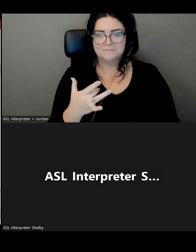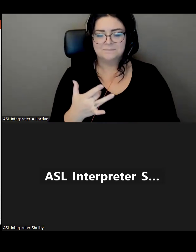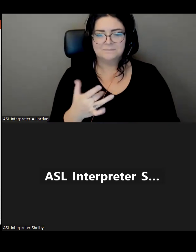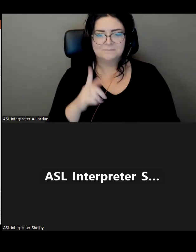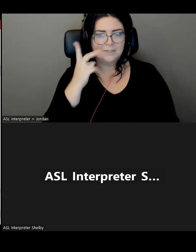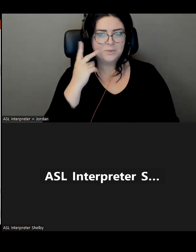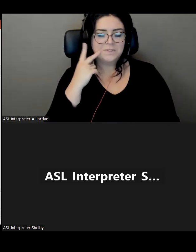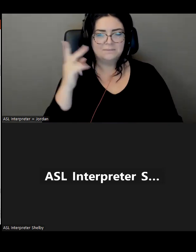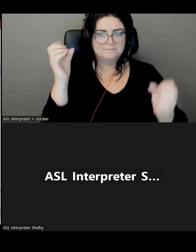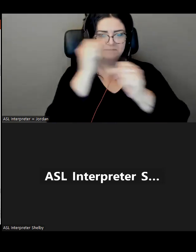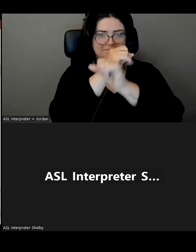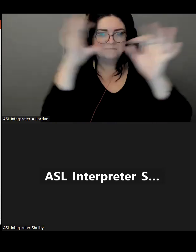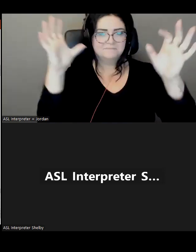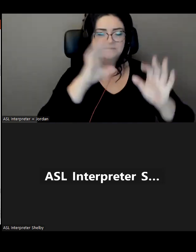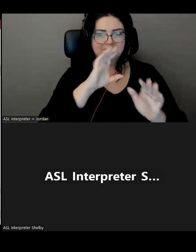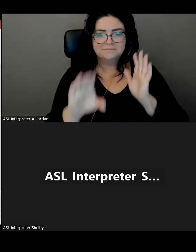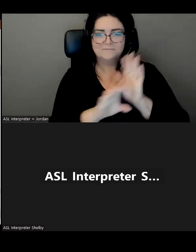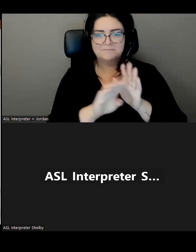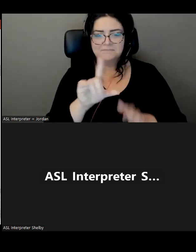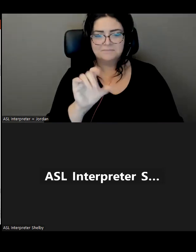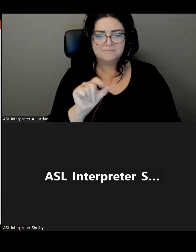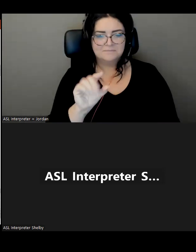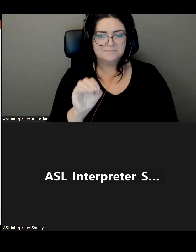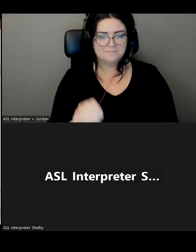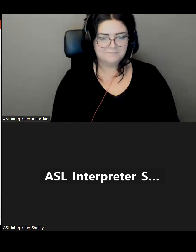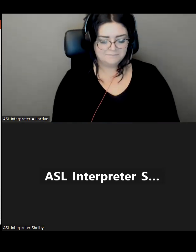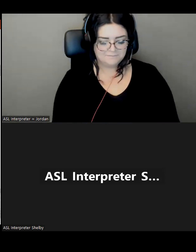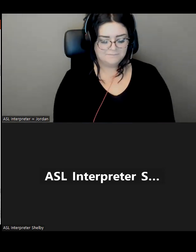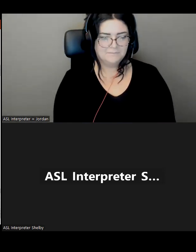creativity that's involved in our logos.